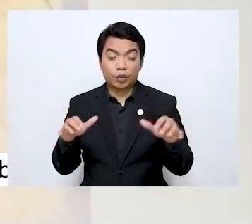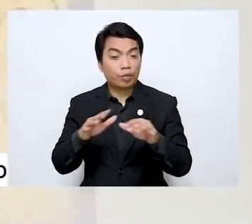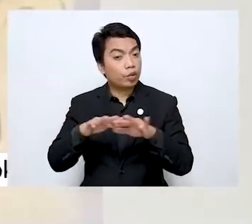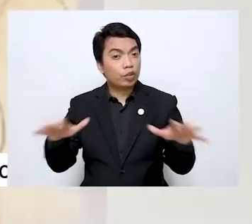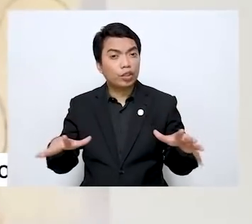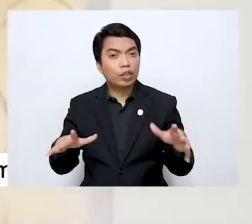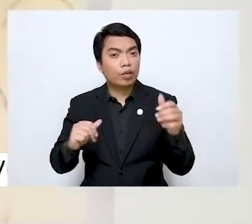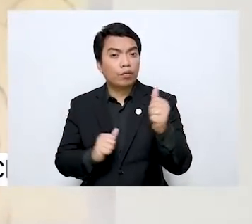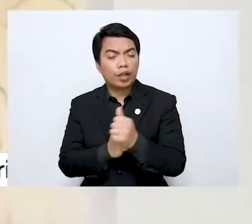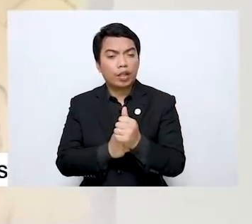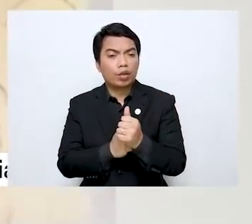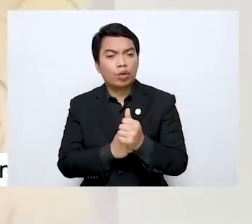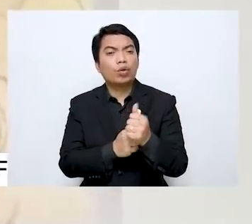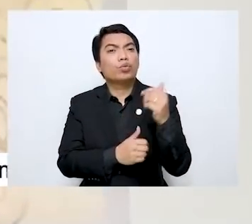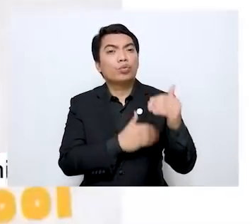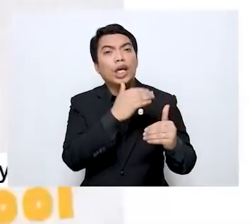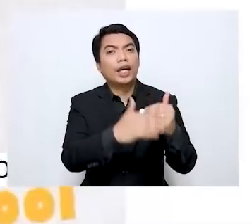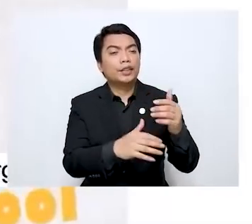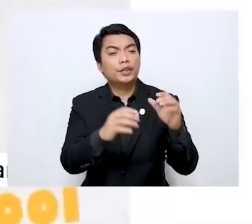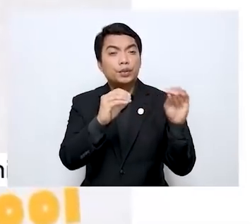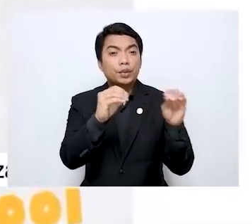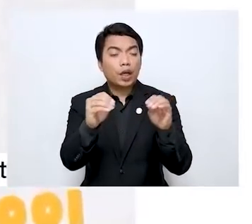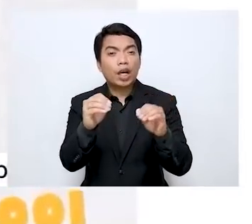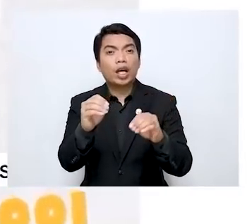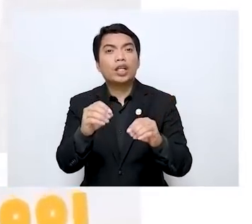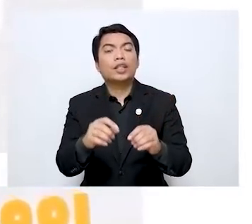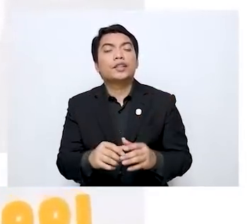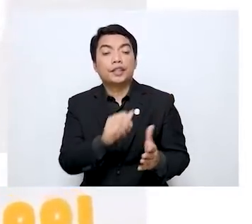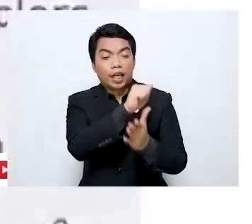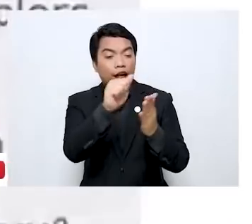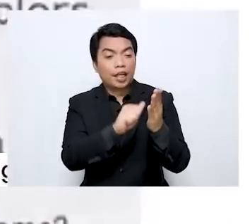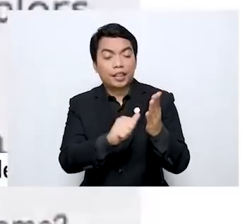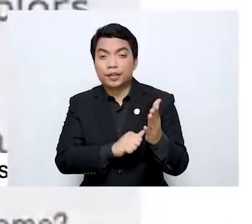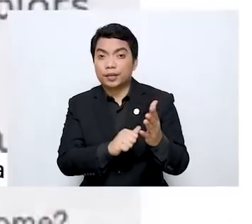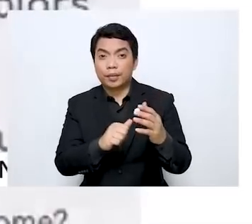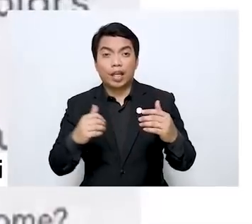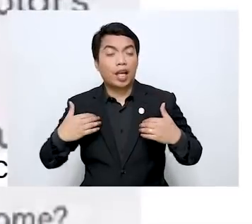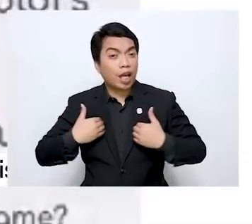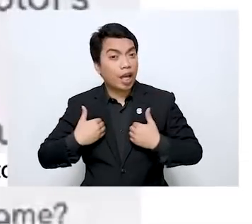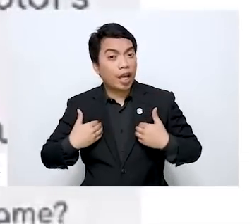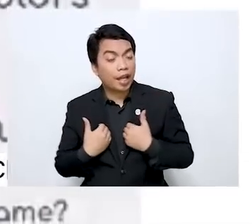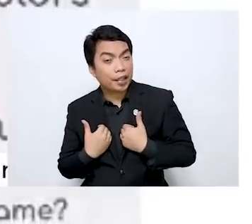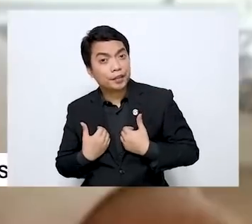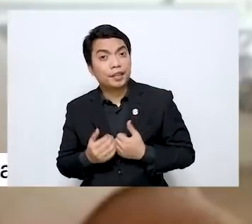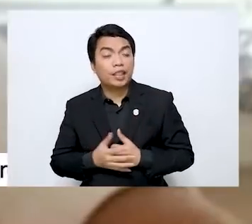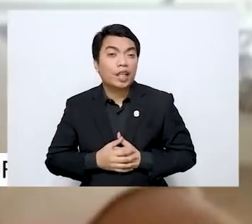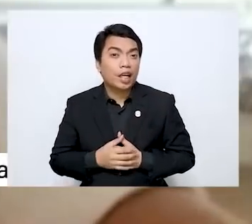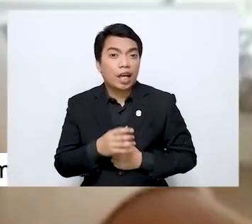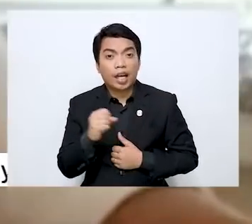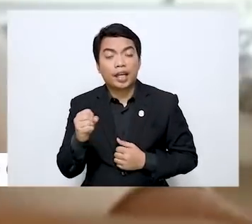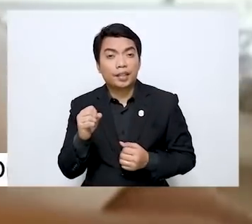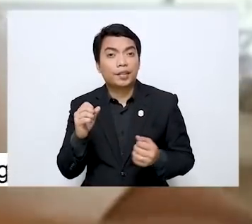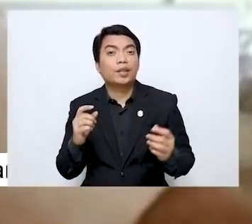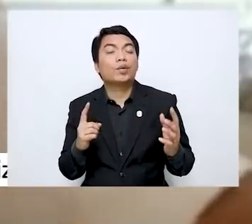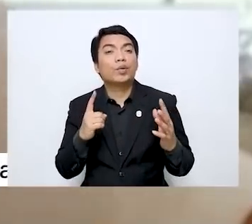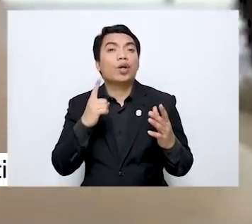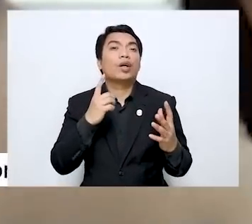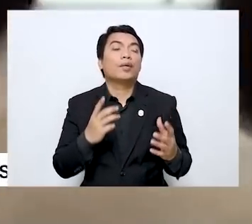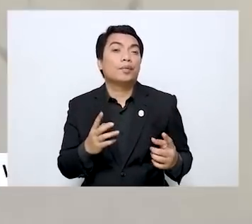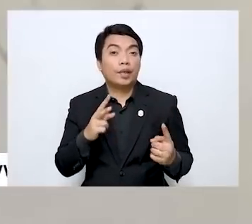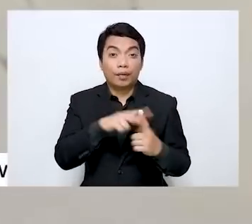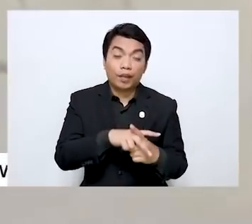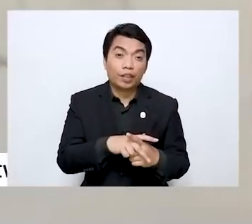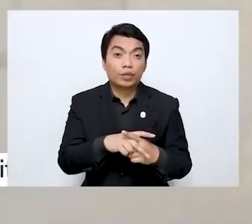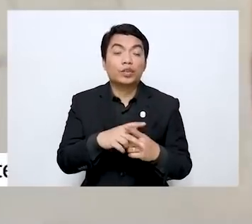able to follow a step-by-step tutorial to draw different animals such as a panda and a dog and apply their own creativity to their